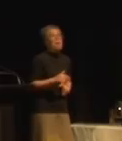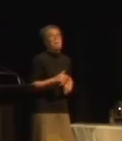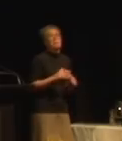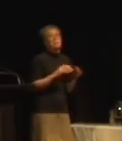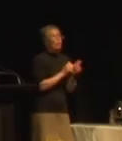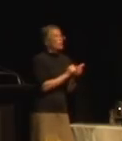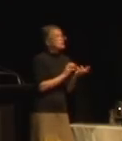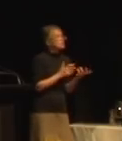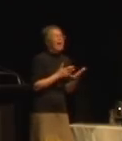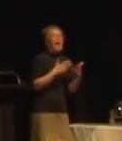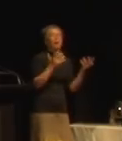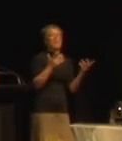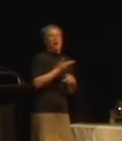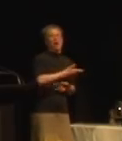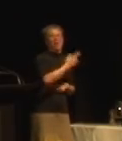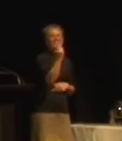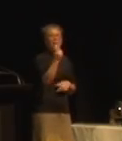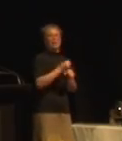whatever. So you got a minute.